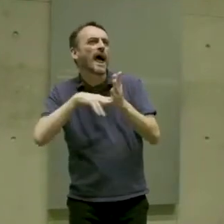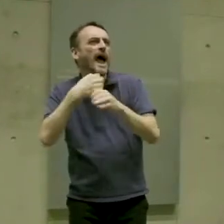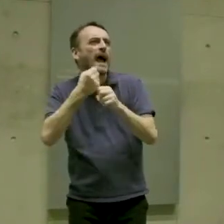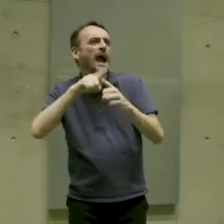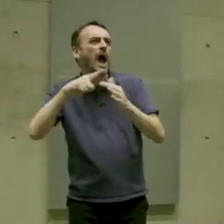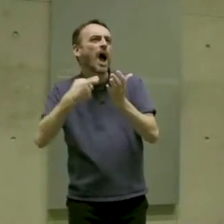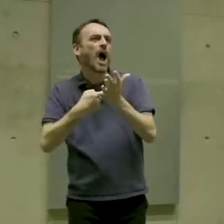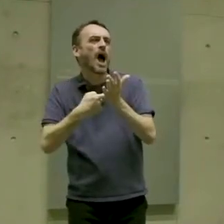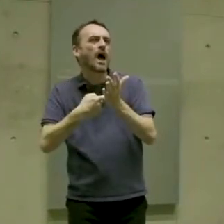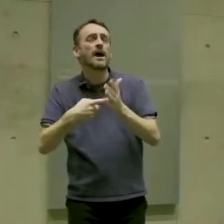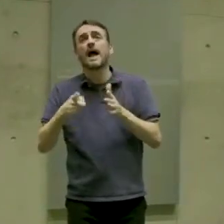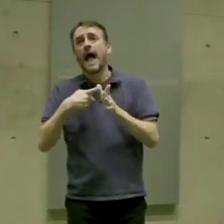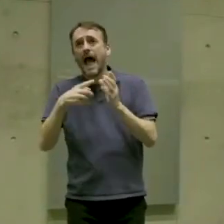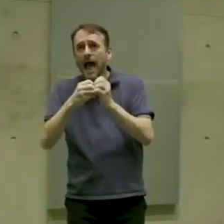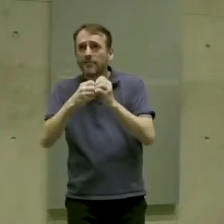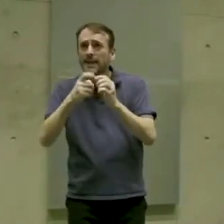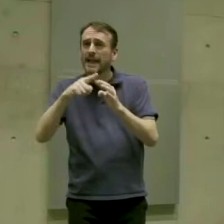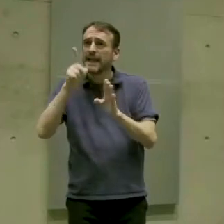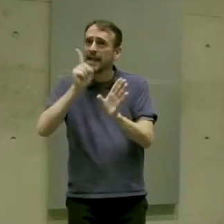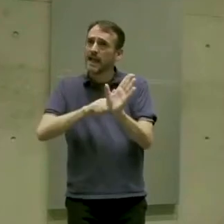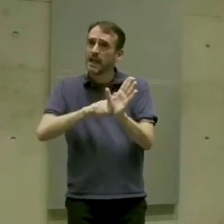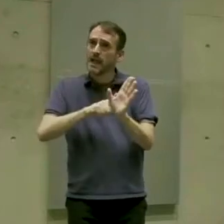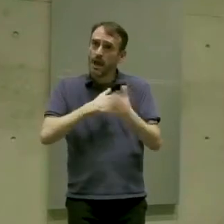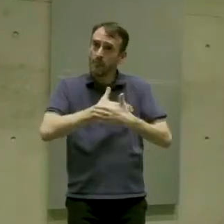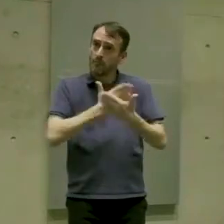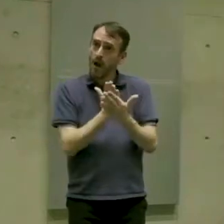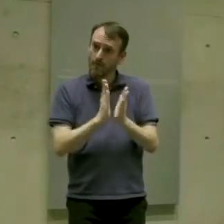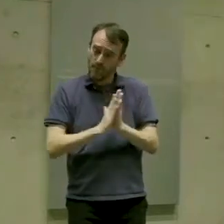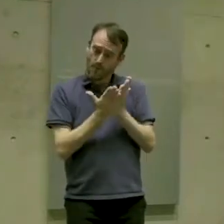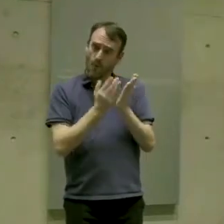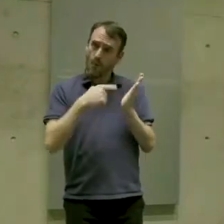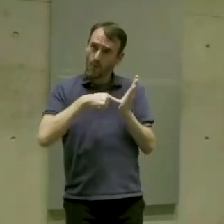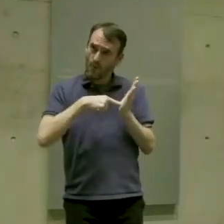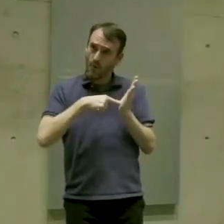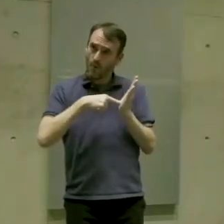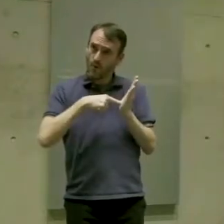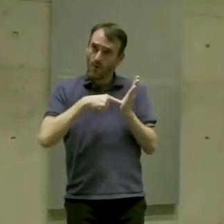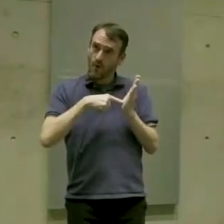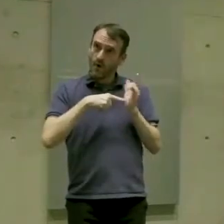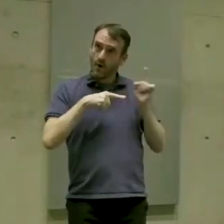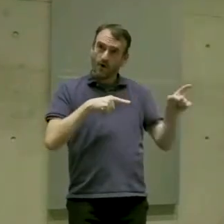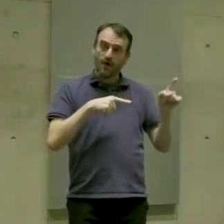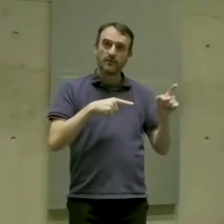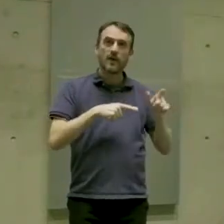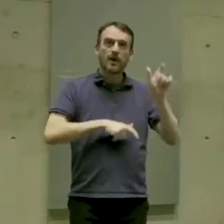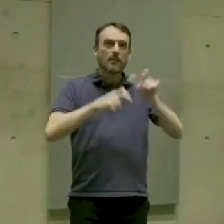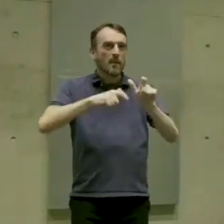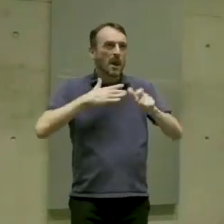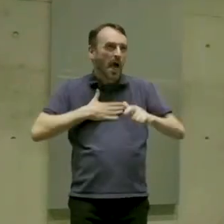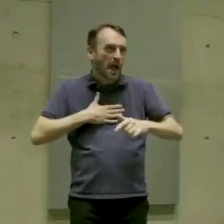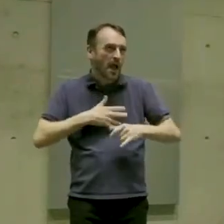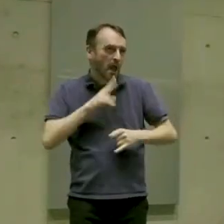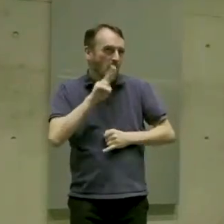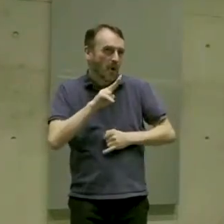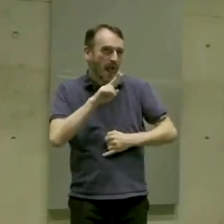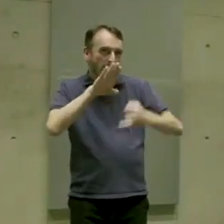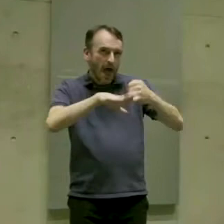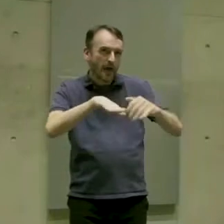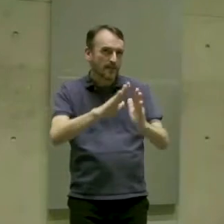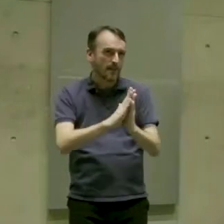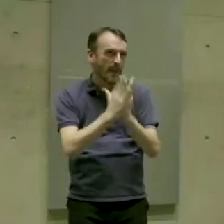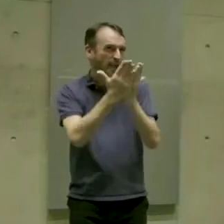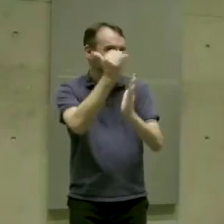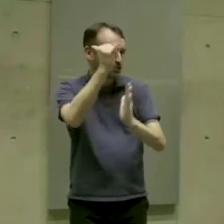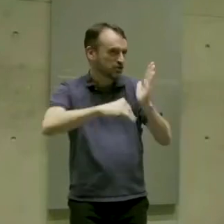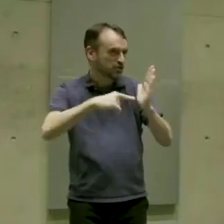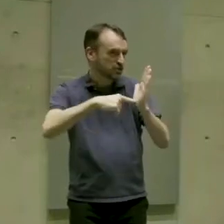time. And a big part of that was because people looked at the conclusions, the last pages, the big reveal where they see the ghost, and they say,